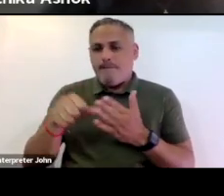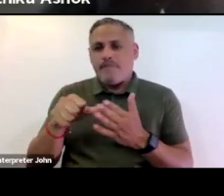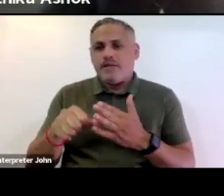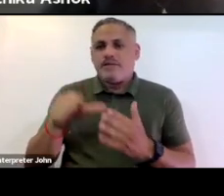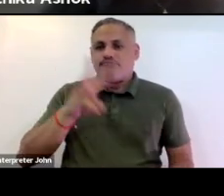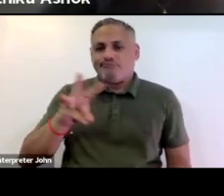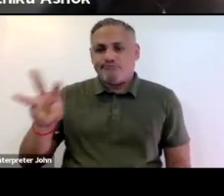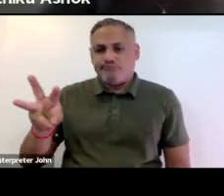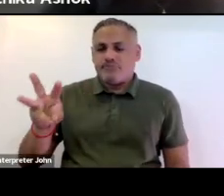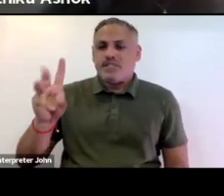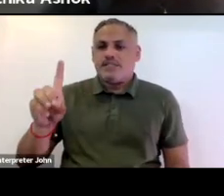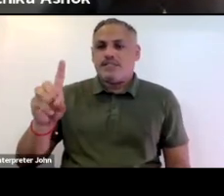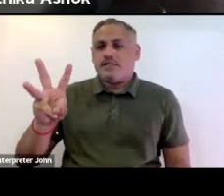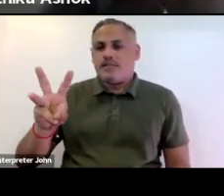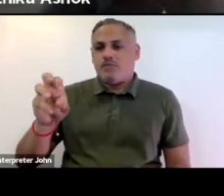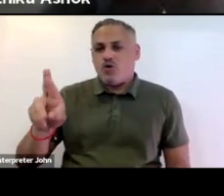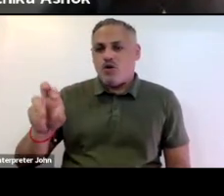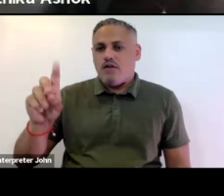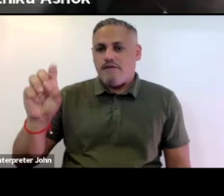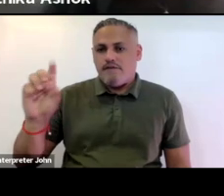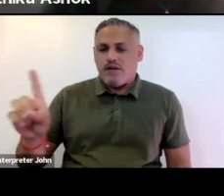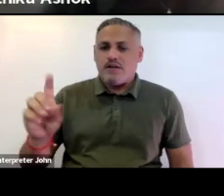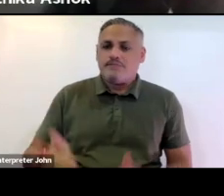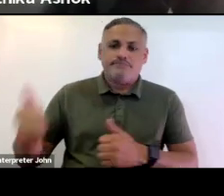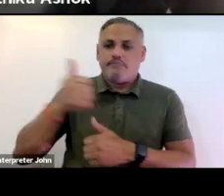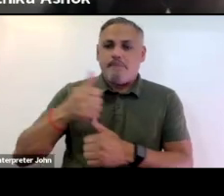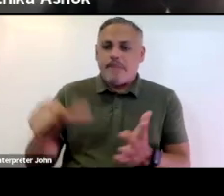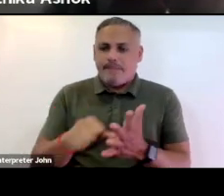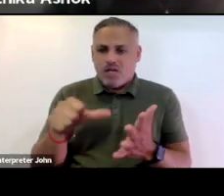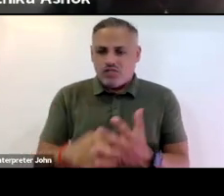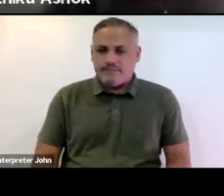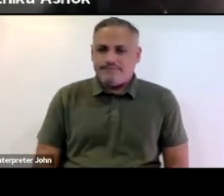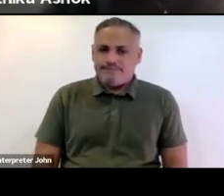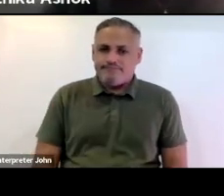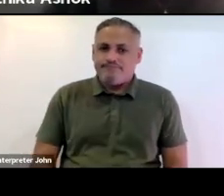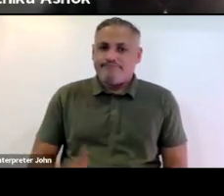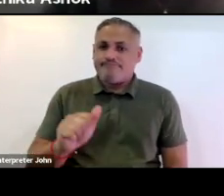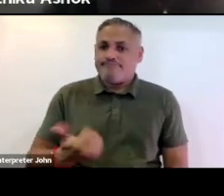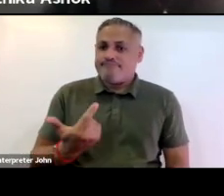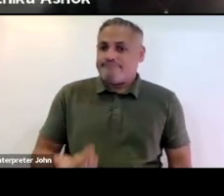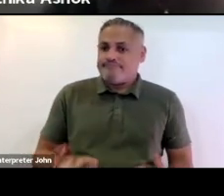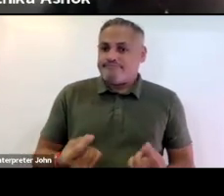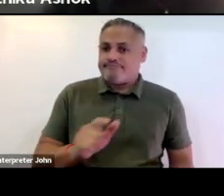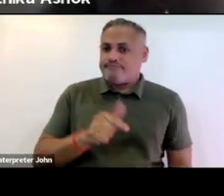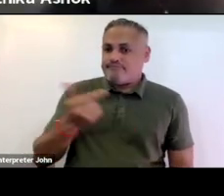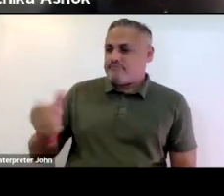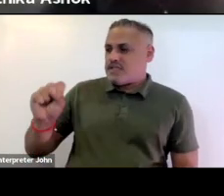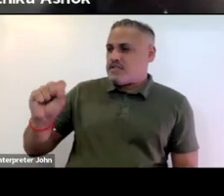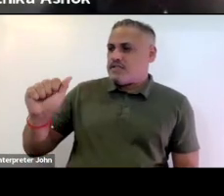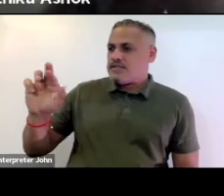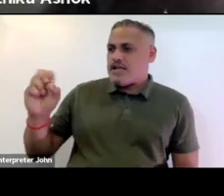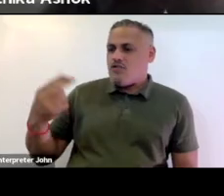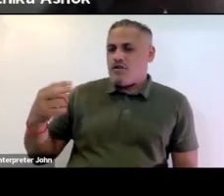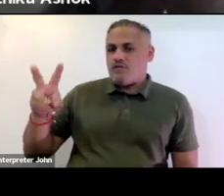website on the DWR Fund main page. I will now pass this over to Sarah Rower, who